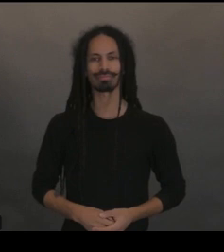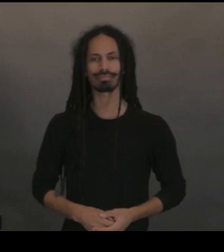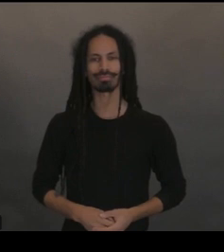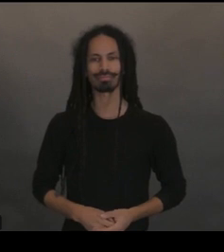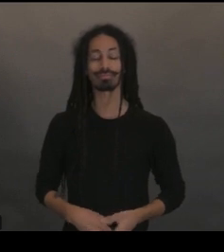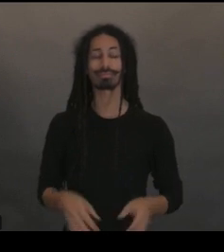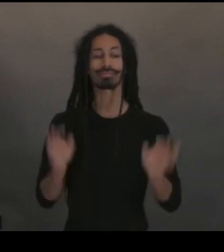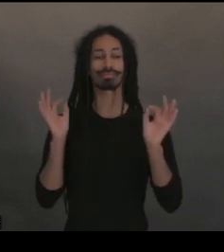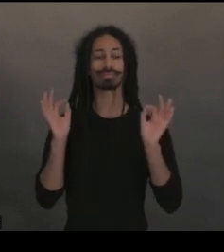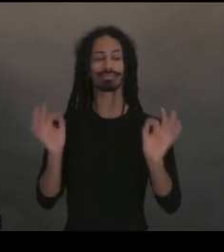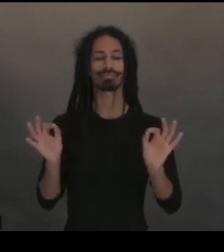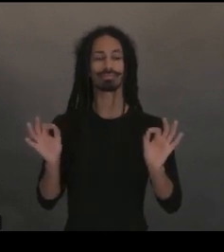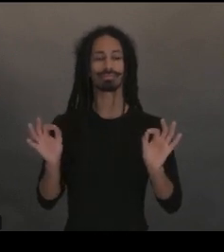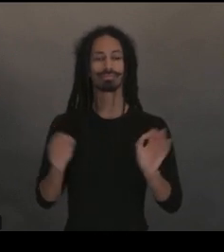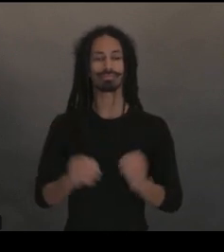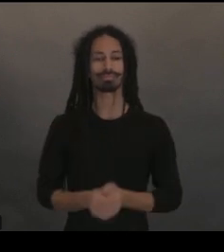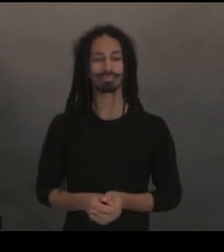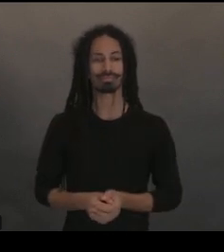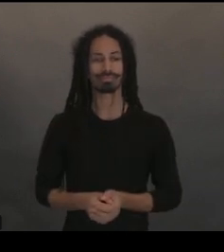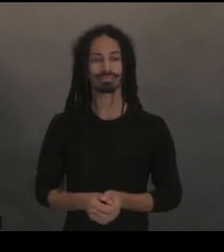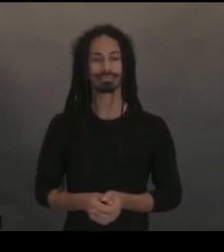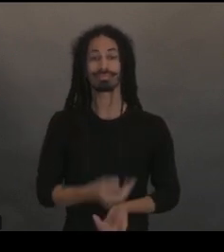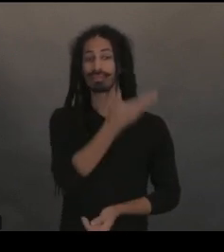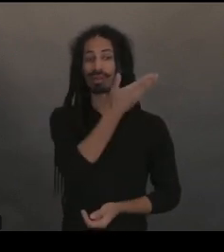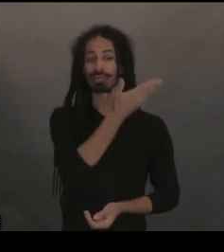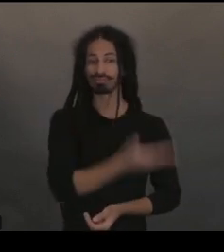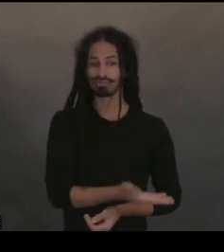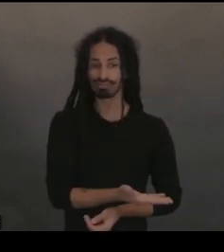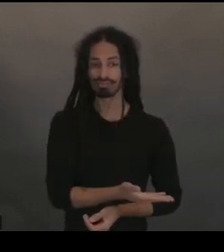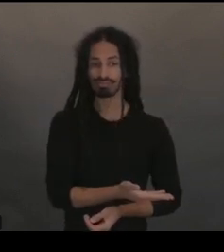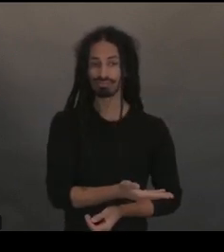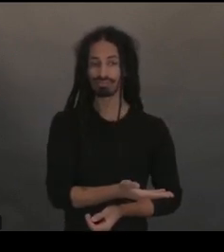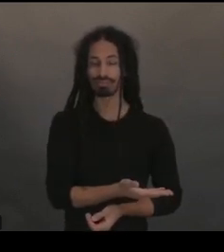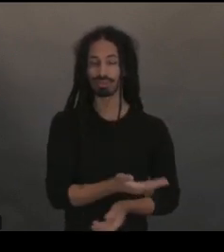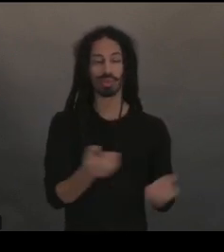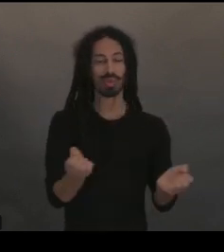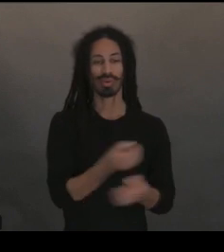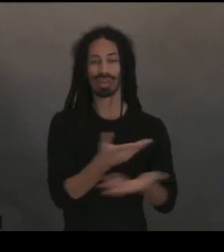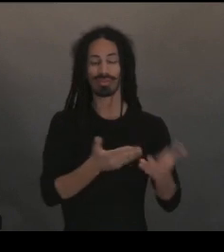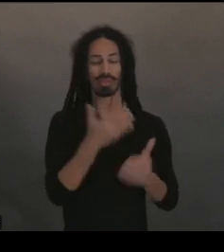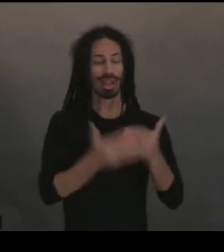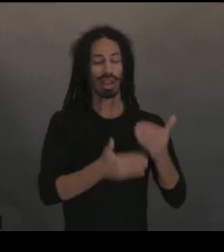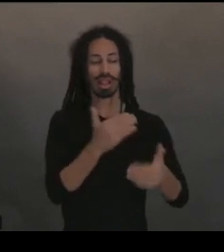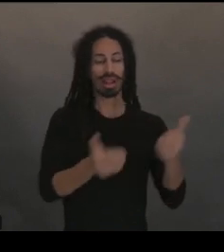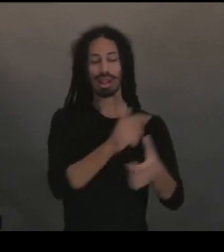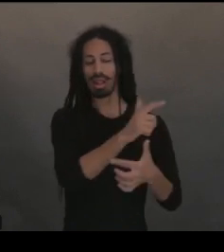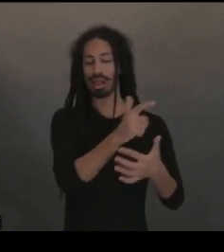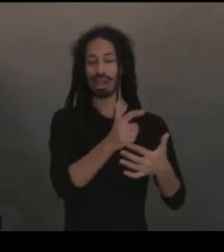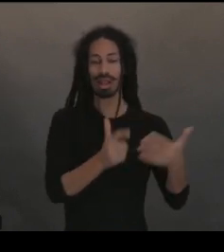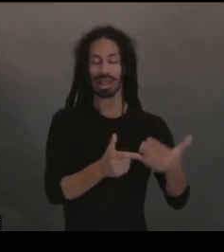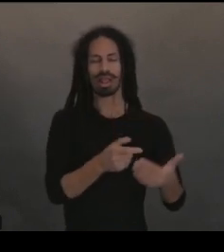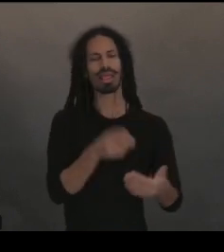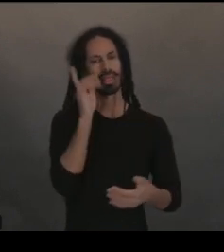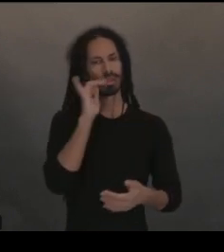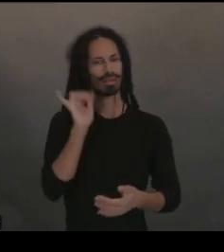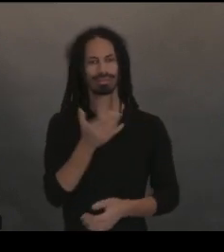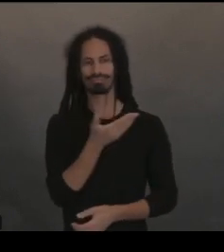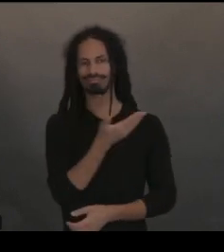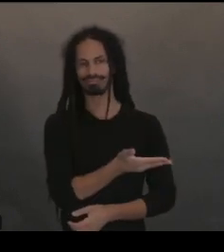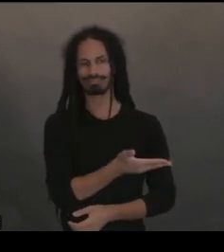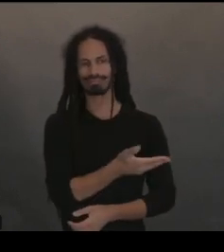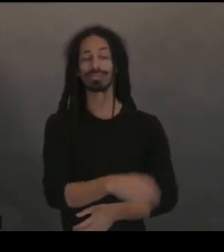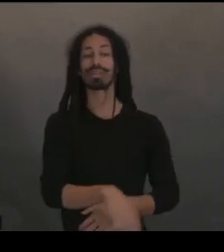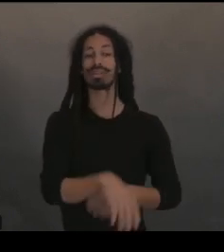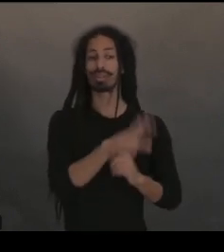Great. So this is what it looks like put all together. We have our web article in